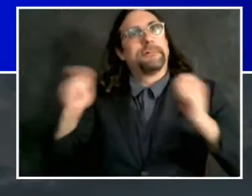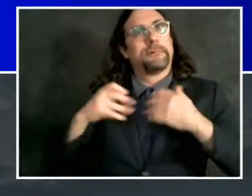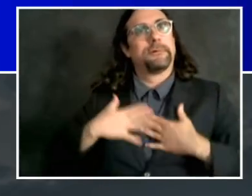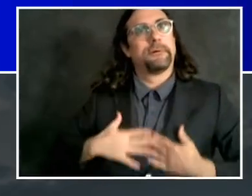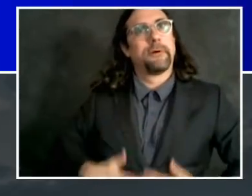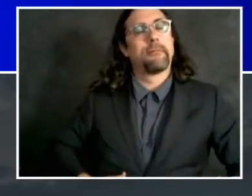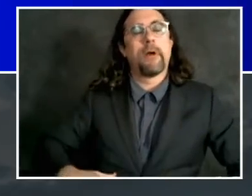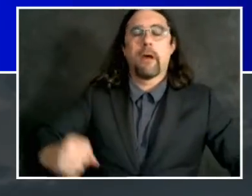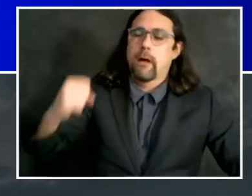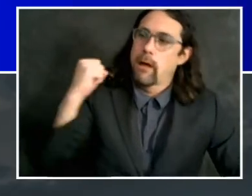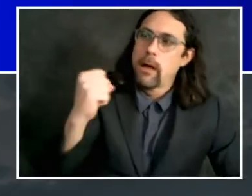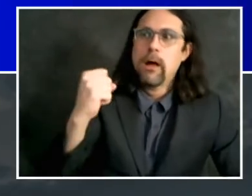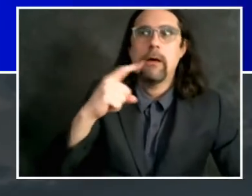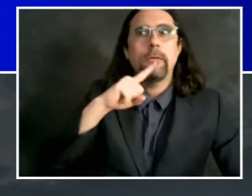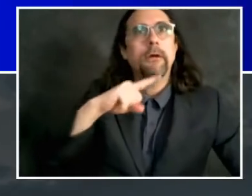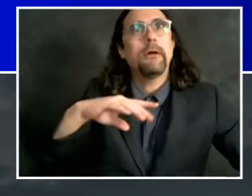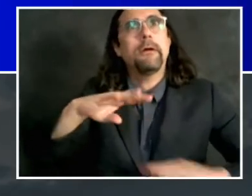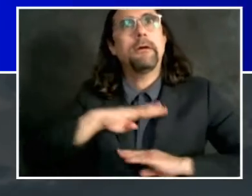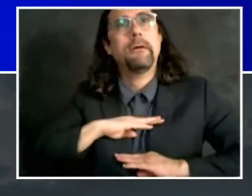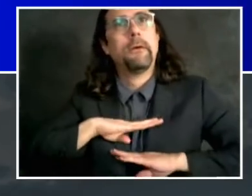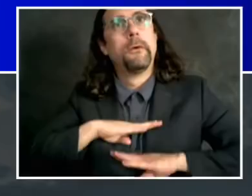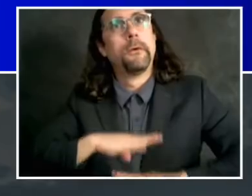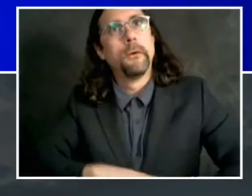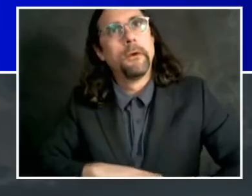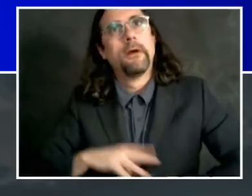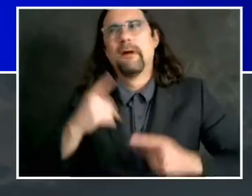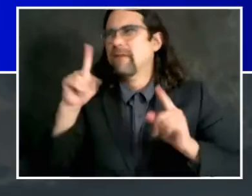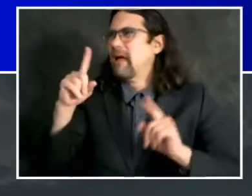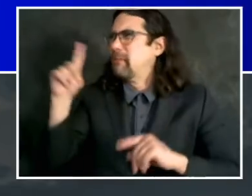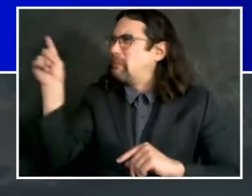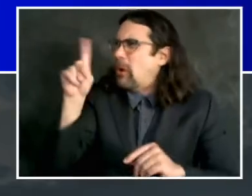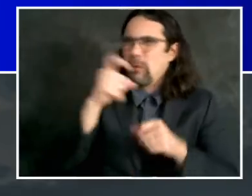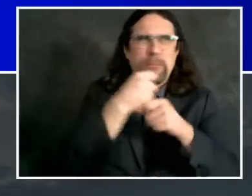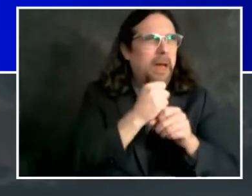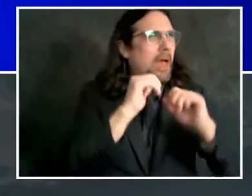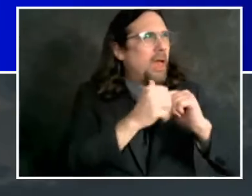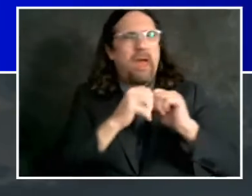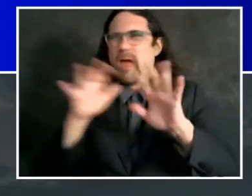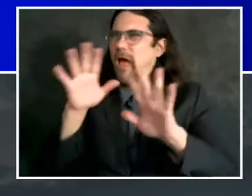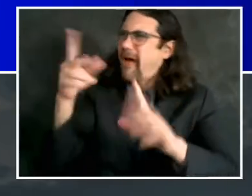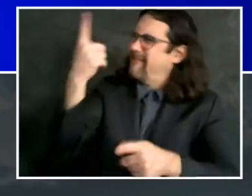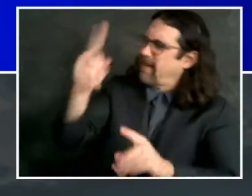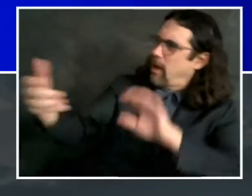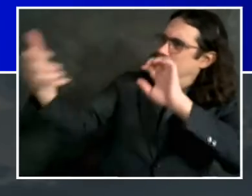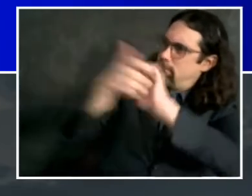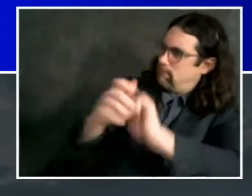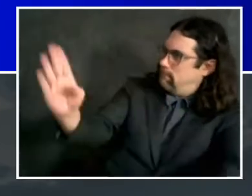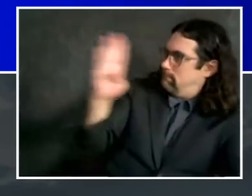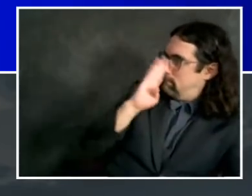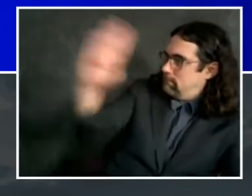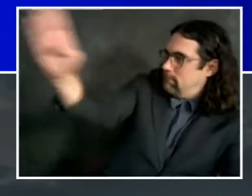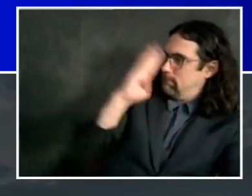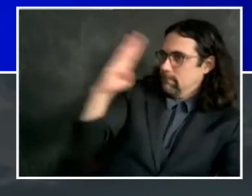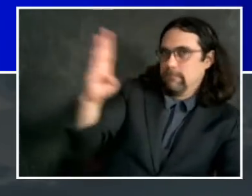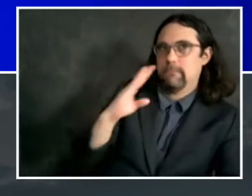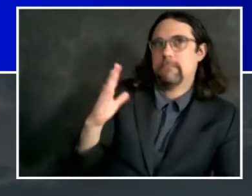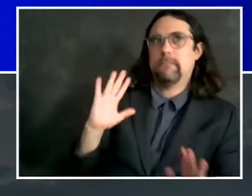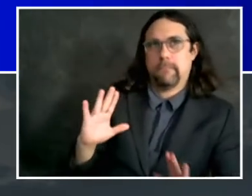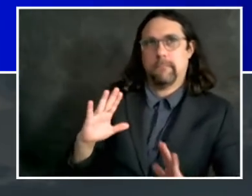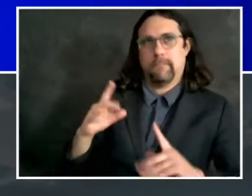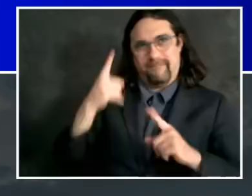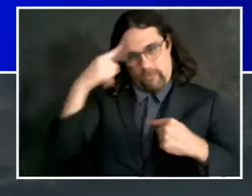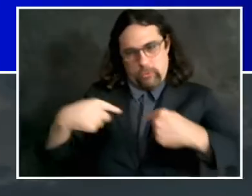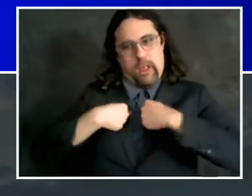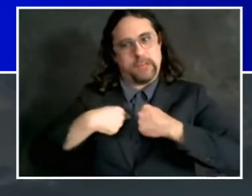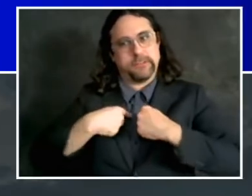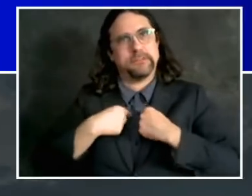because of this extraordinary partnership with the factory in Vietnam, we are now confident that we will have enough surgical gowns to get us to